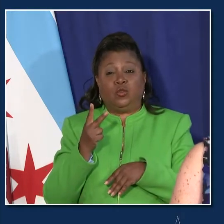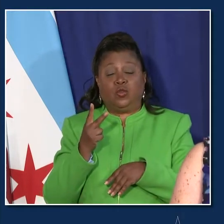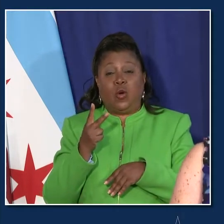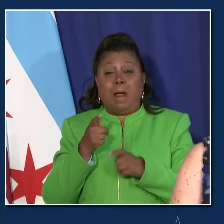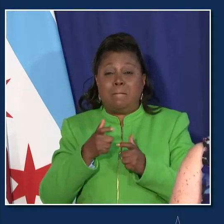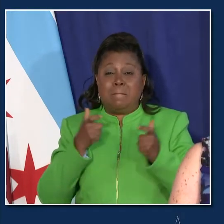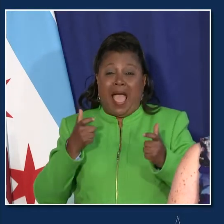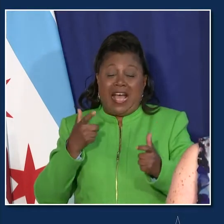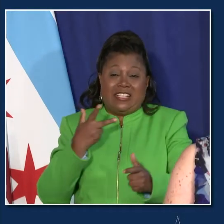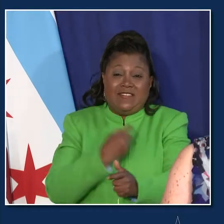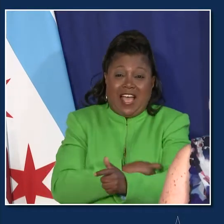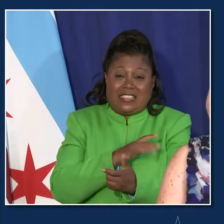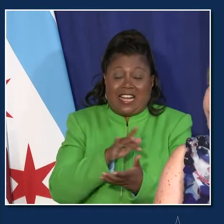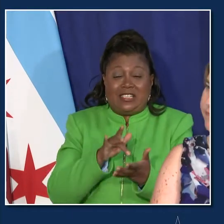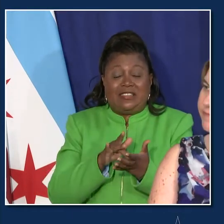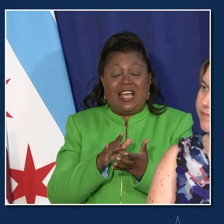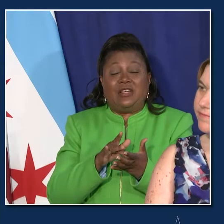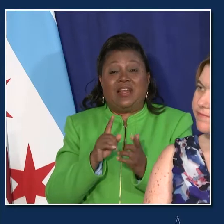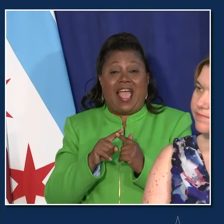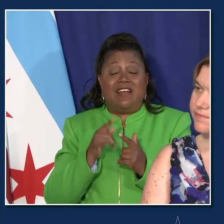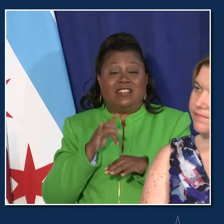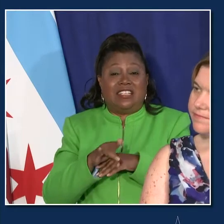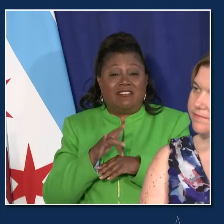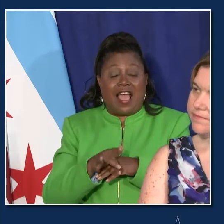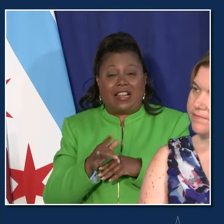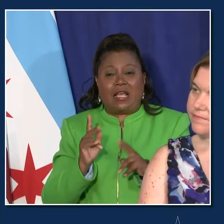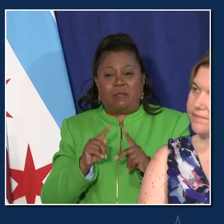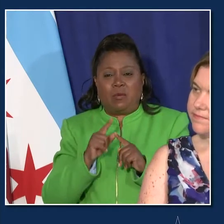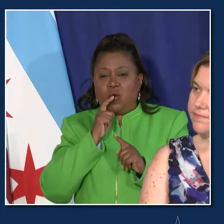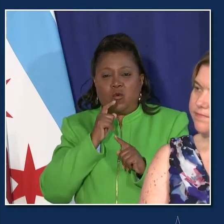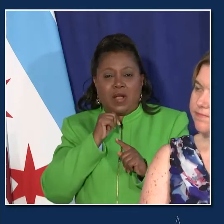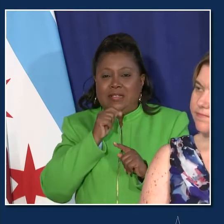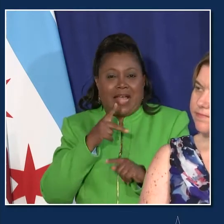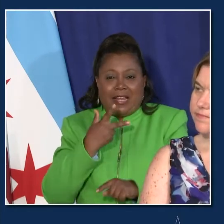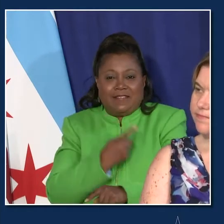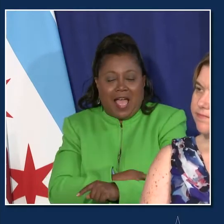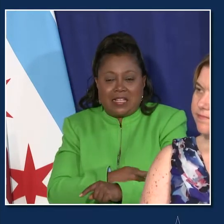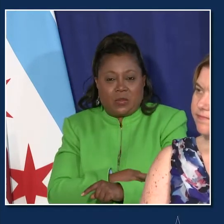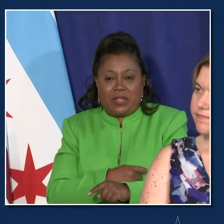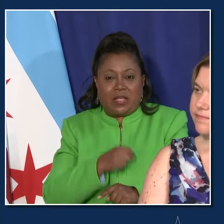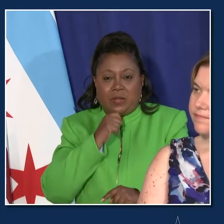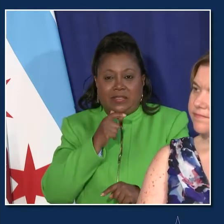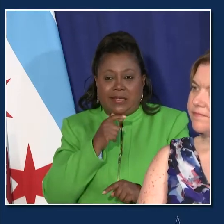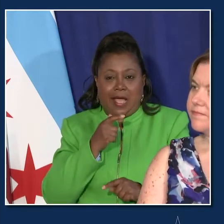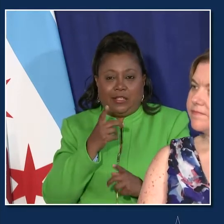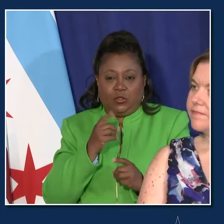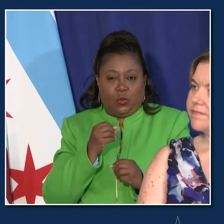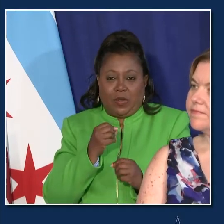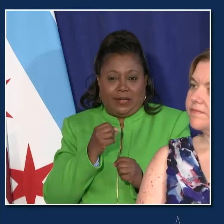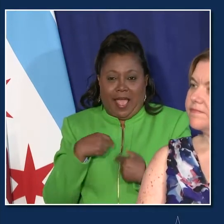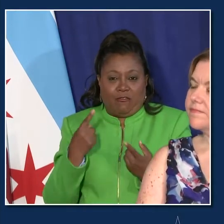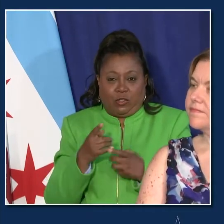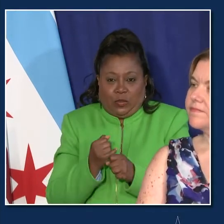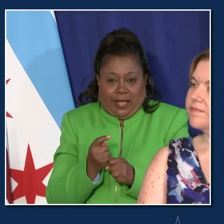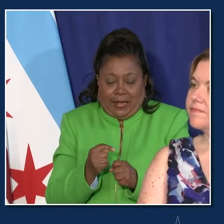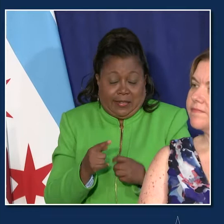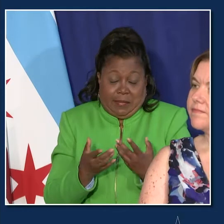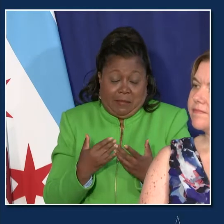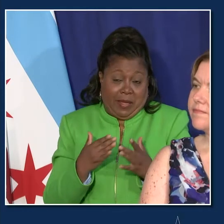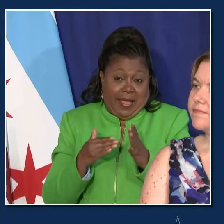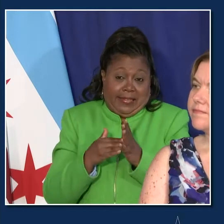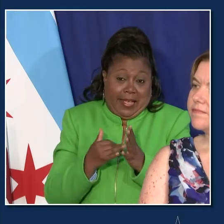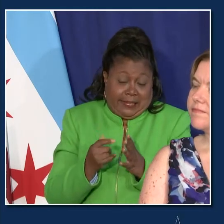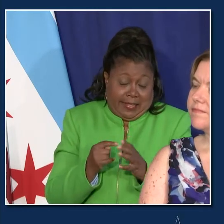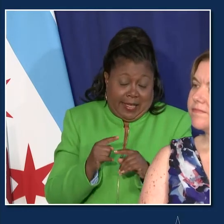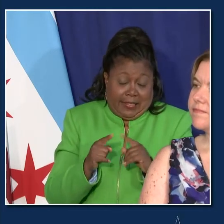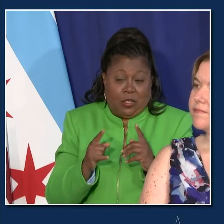centers, and even the vaccine is available. People who are not vaccinated, they're not probably doing an effort to get it. Maybe they're against of